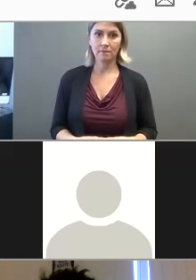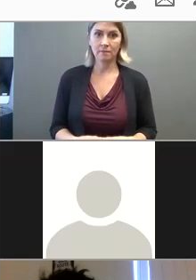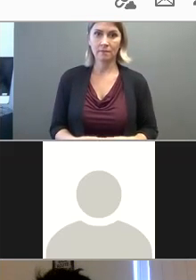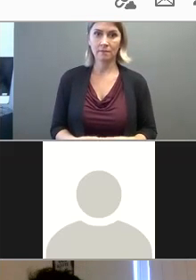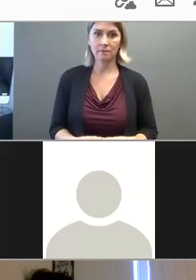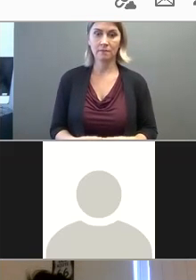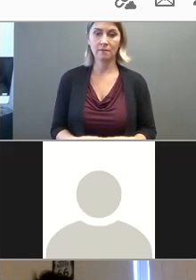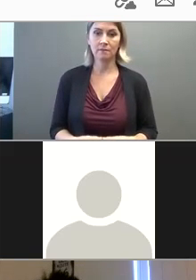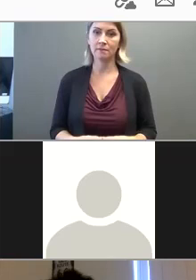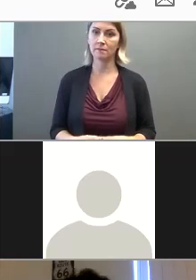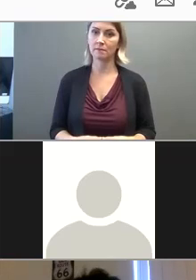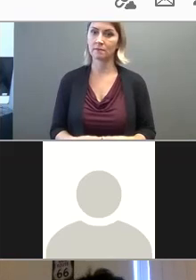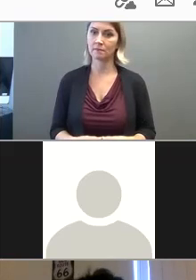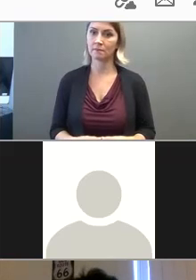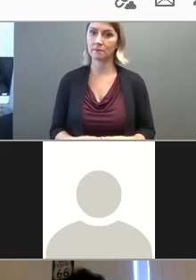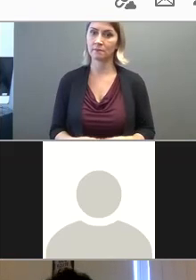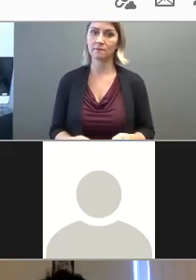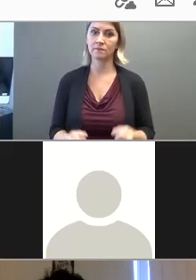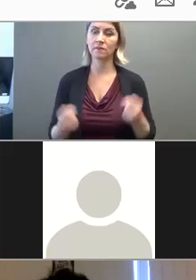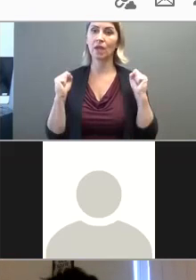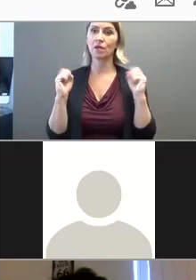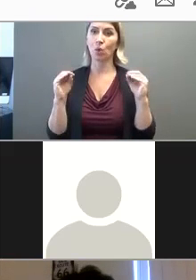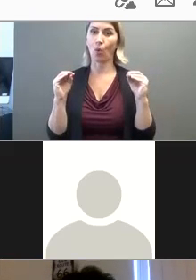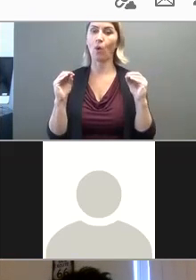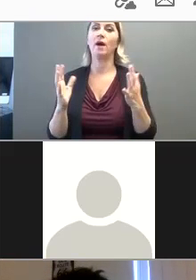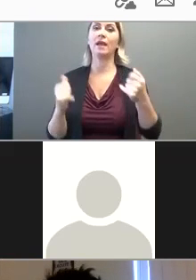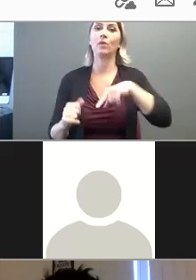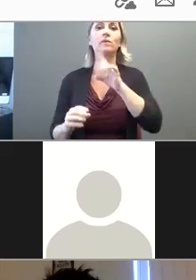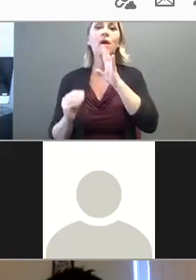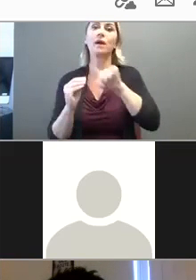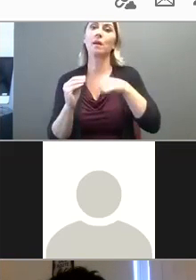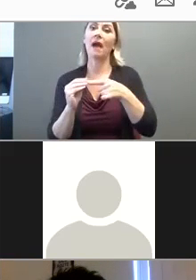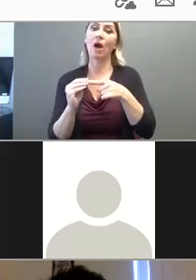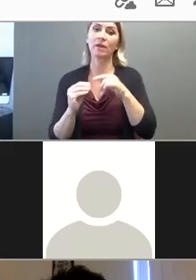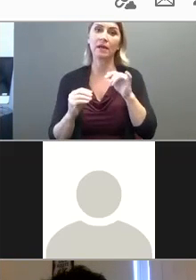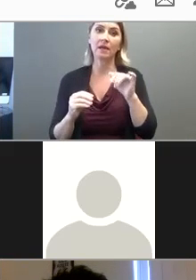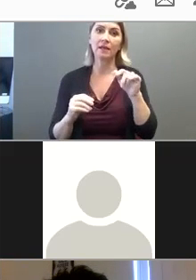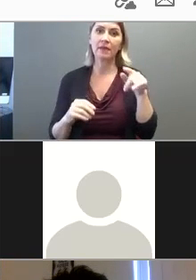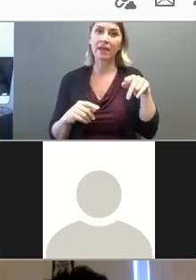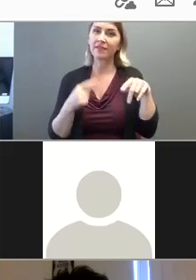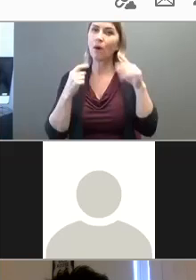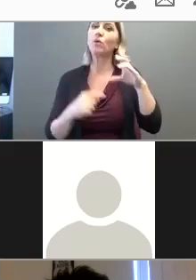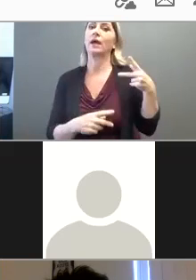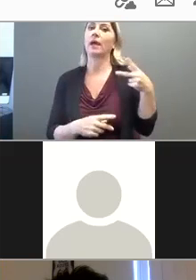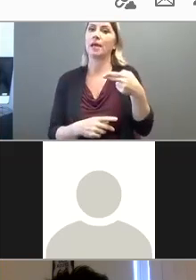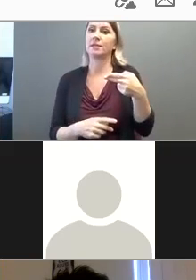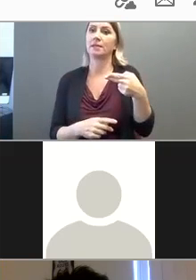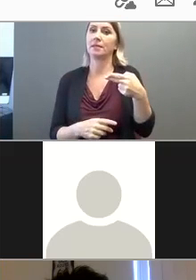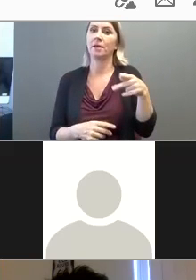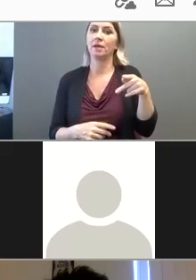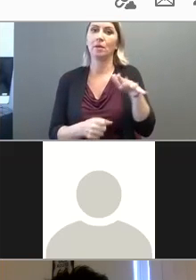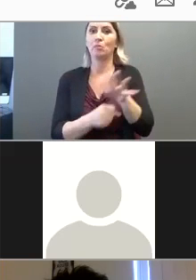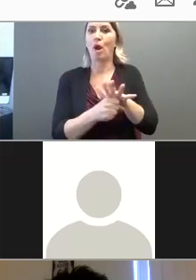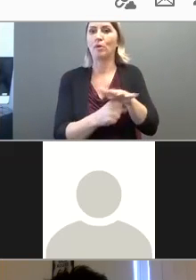Check the questions real quick. Okay. So now let's talk about the cut property. So before we begin with